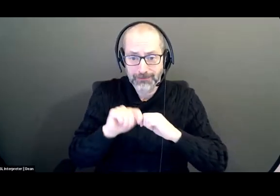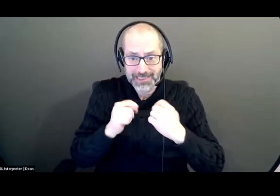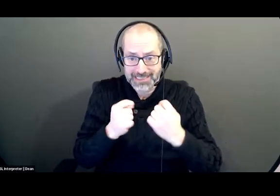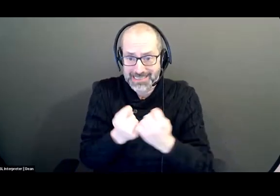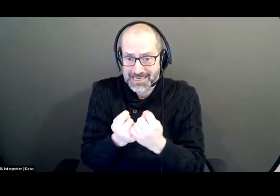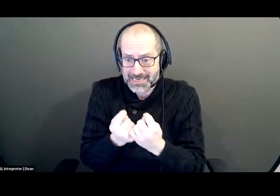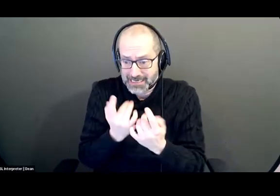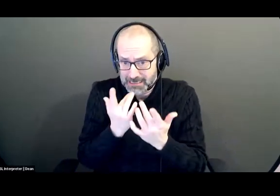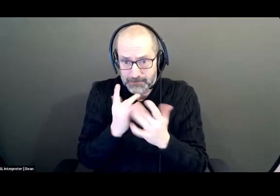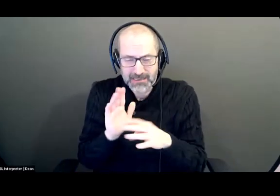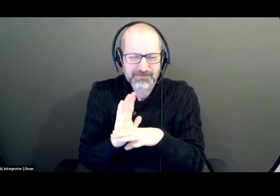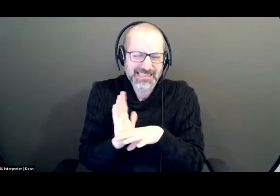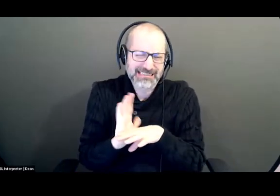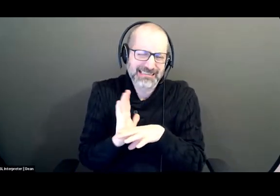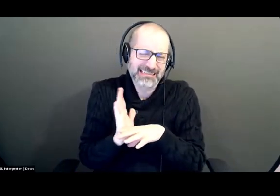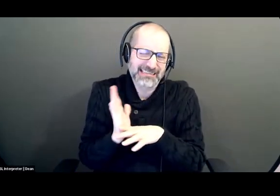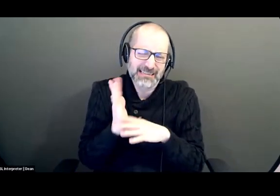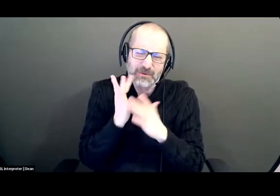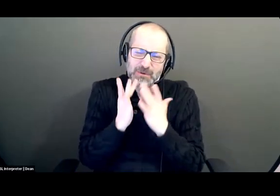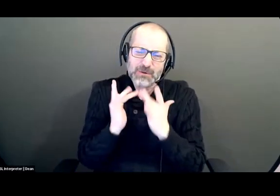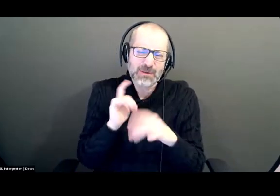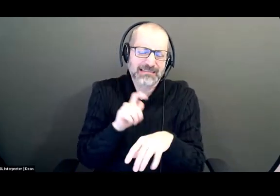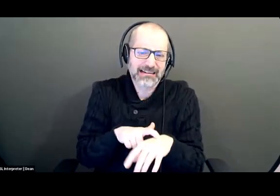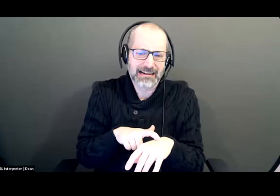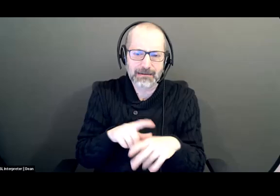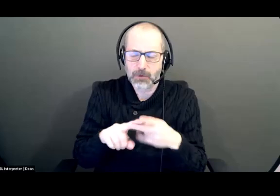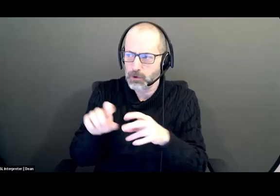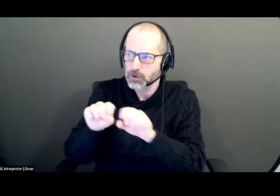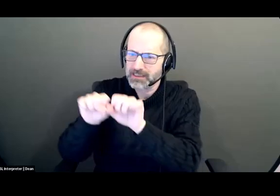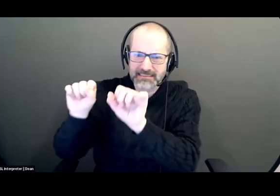slides so that we can see everyone.